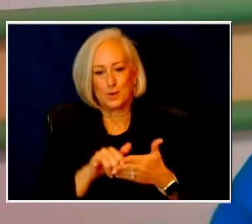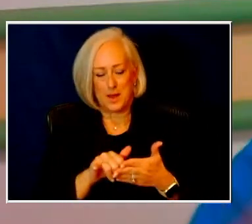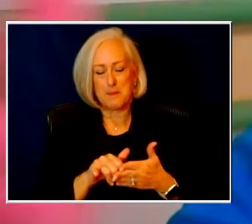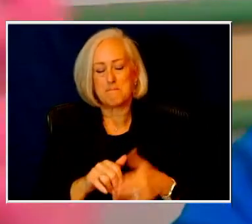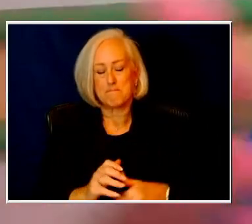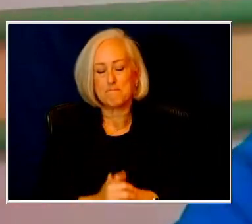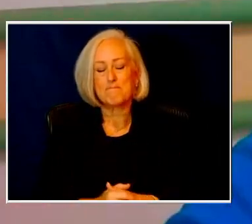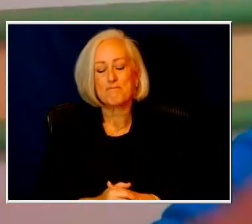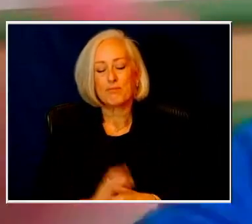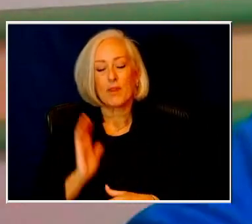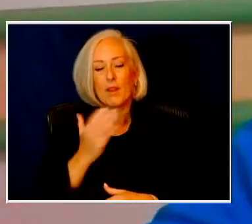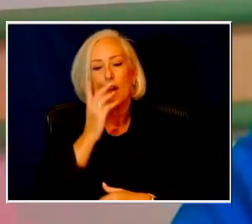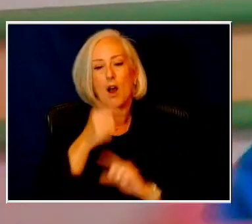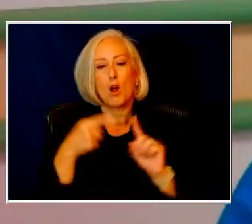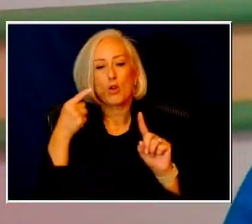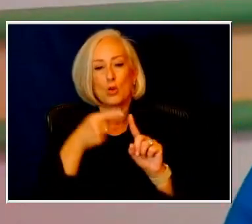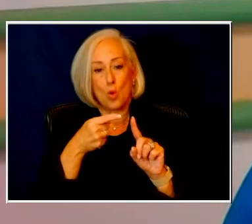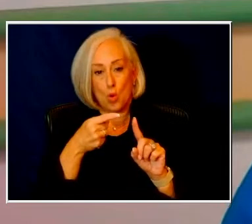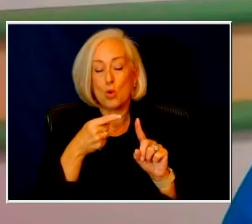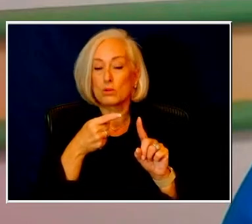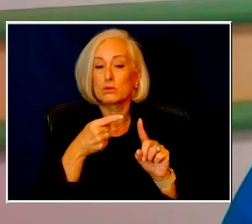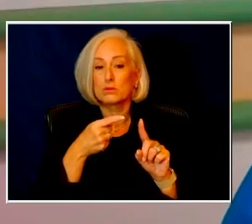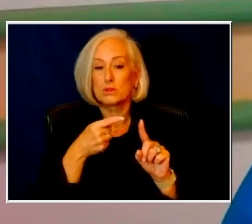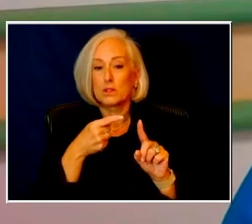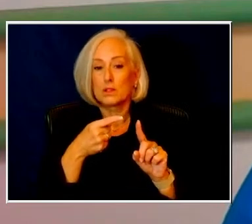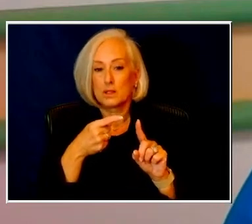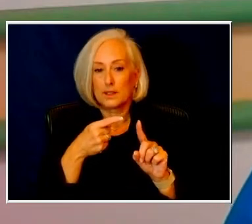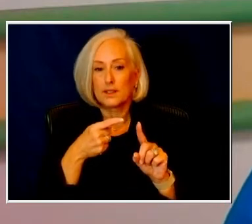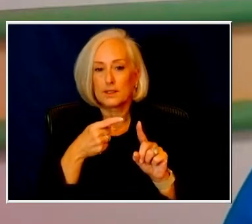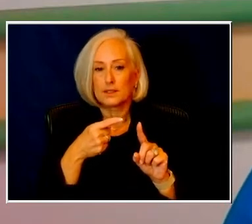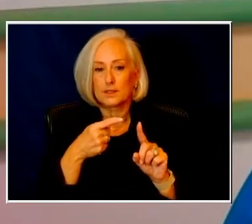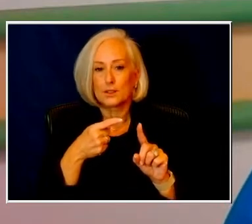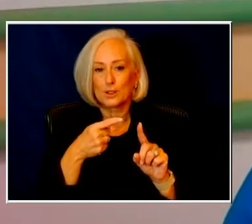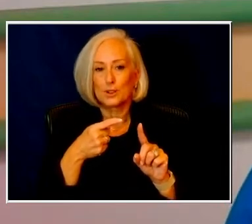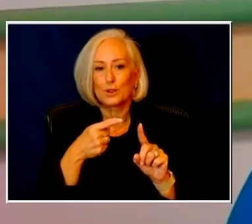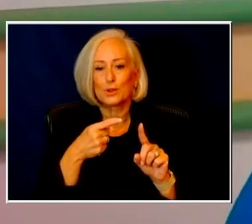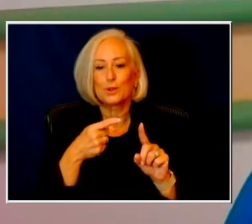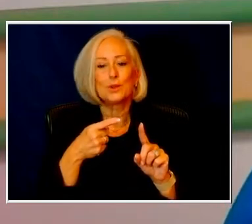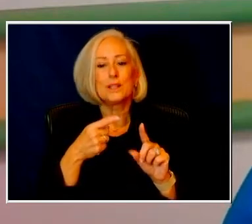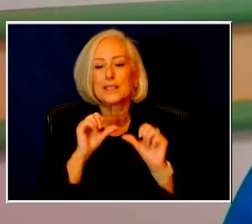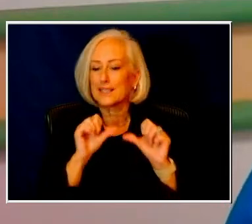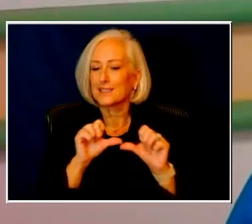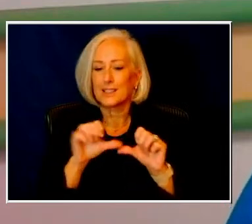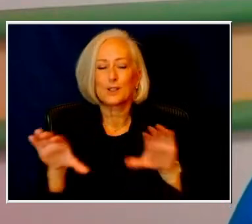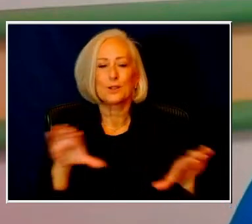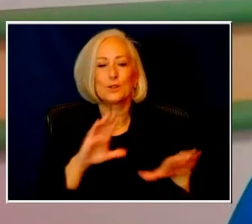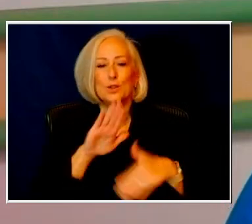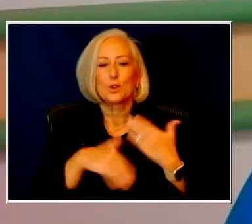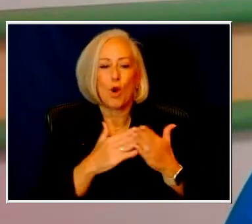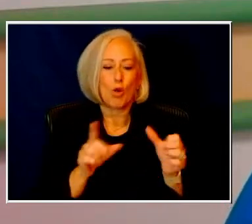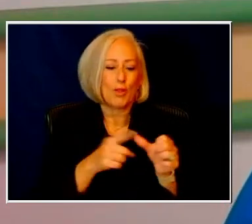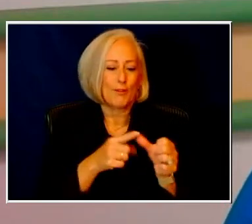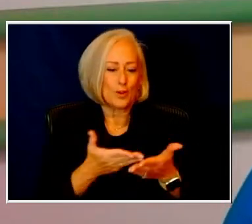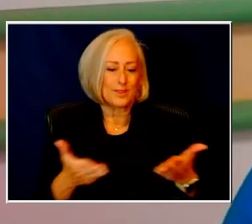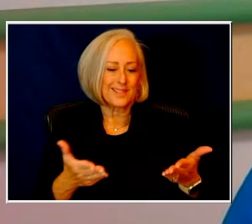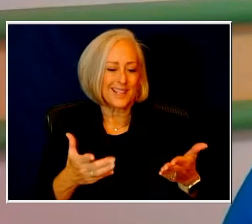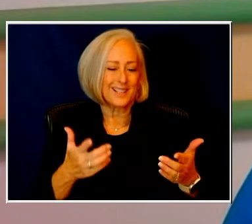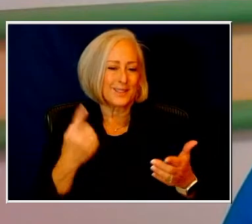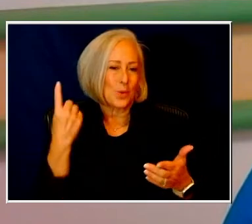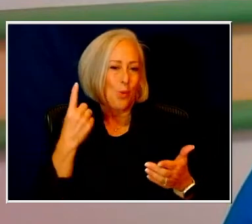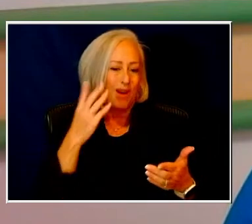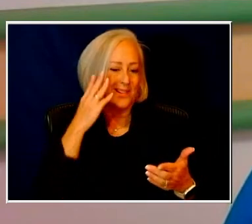our goal is to get her to do the other big first things in life and go to school and